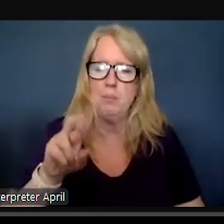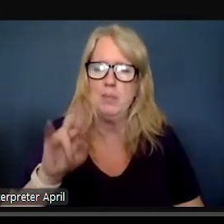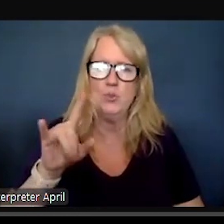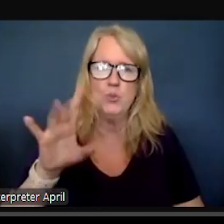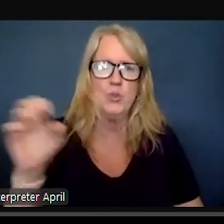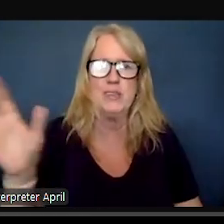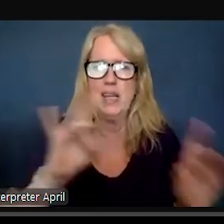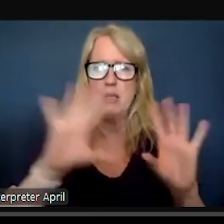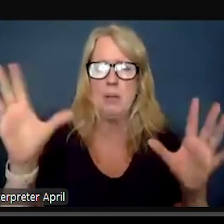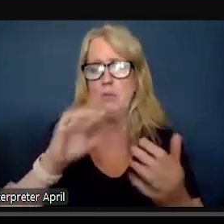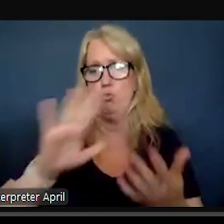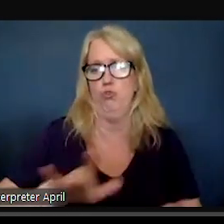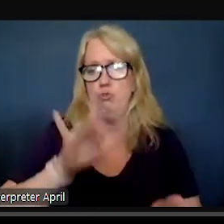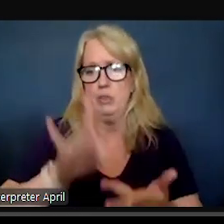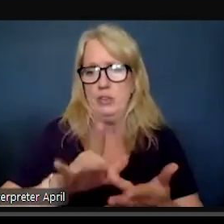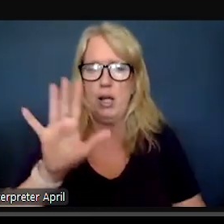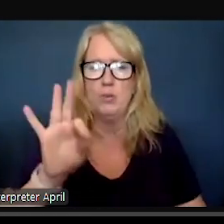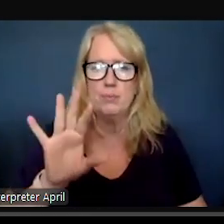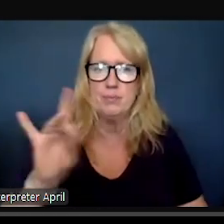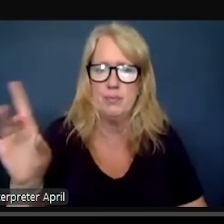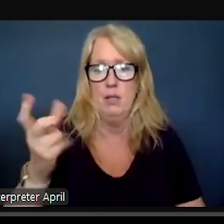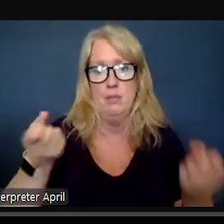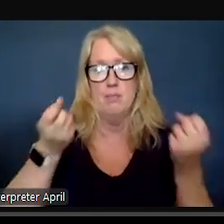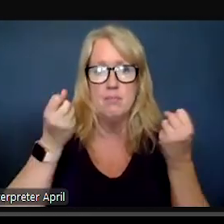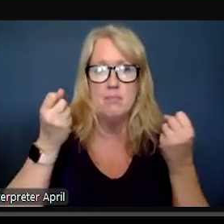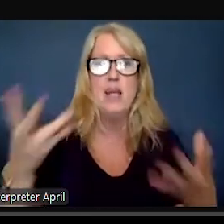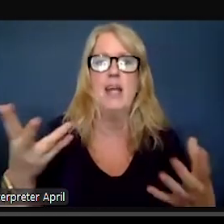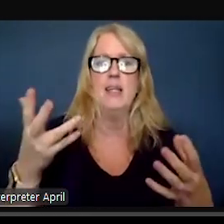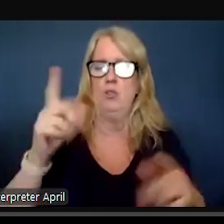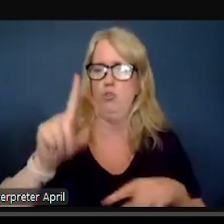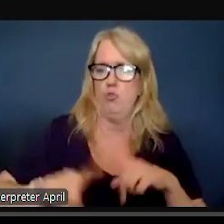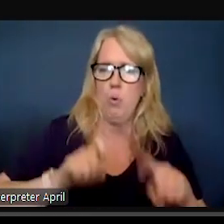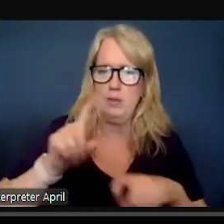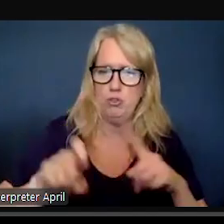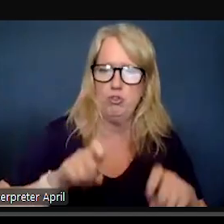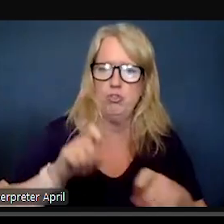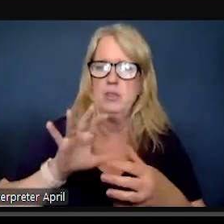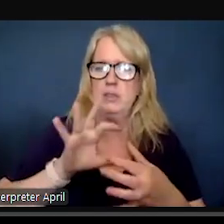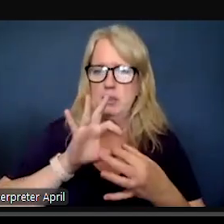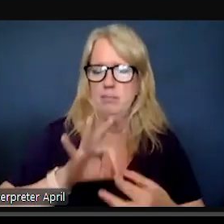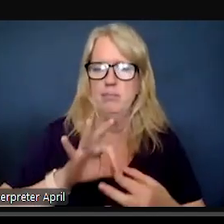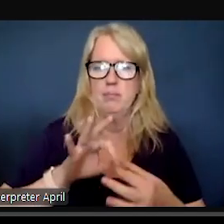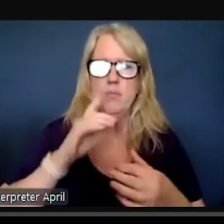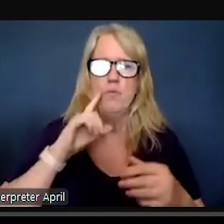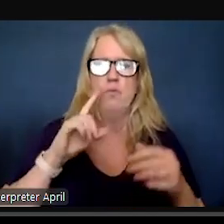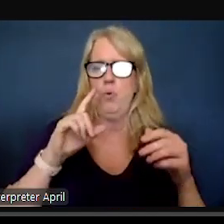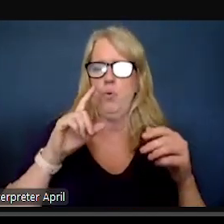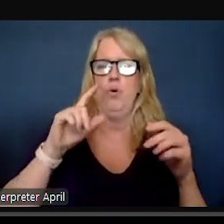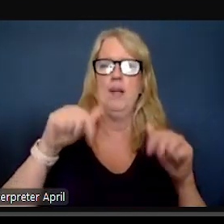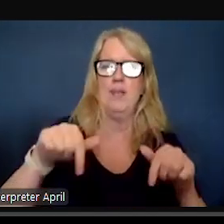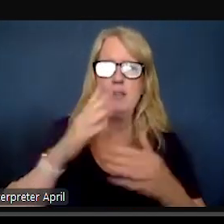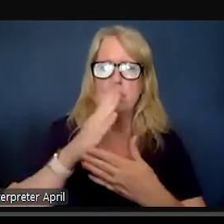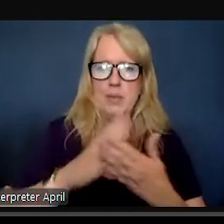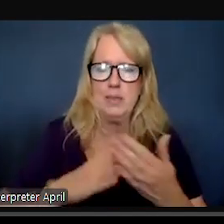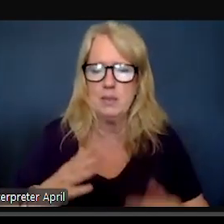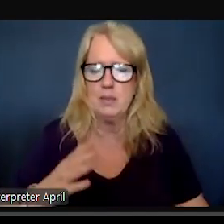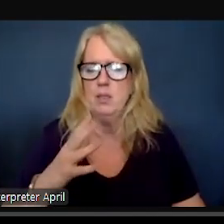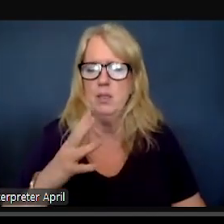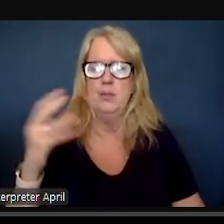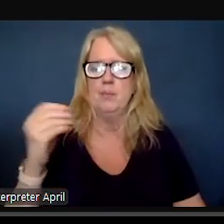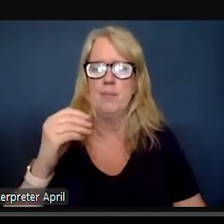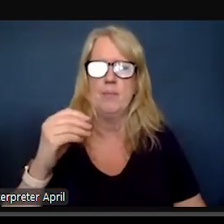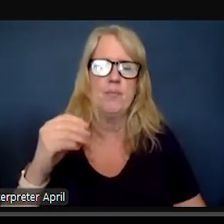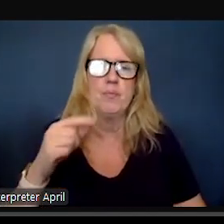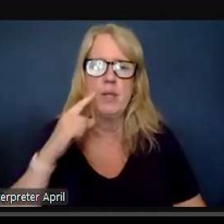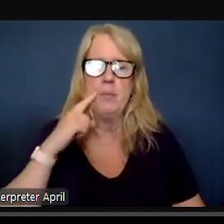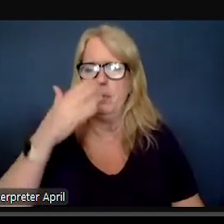to reach out to 988. And we do get a lot of questions around this particular piece, especially because of